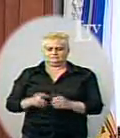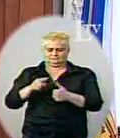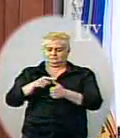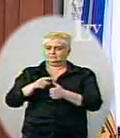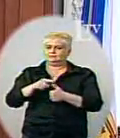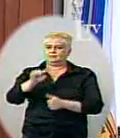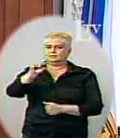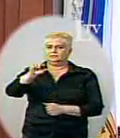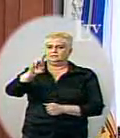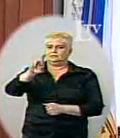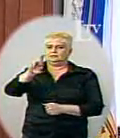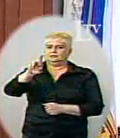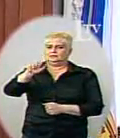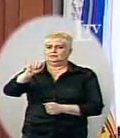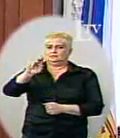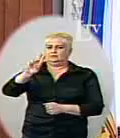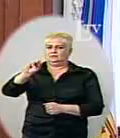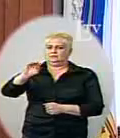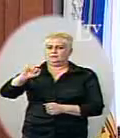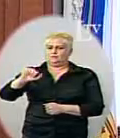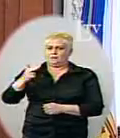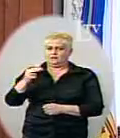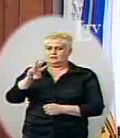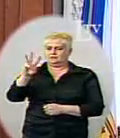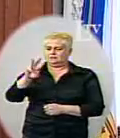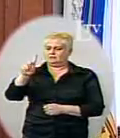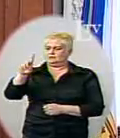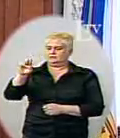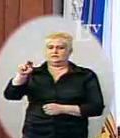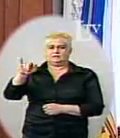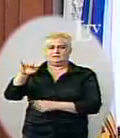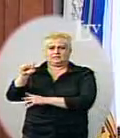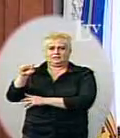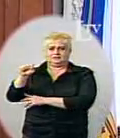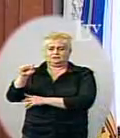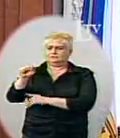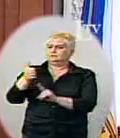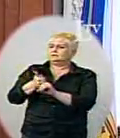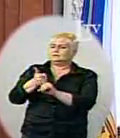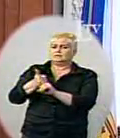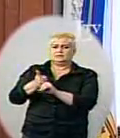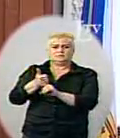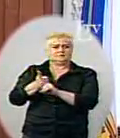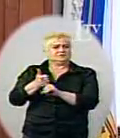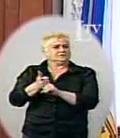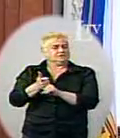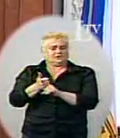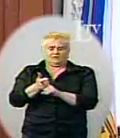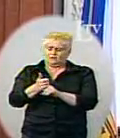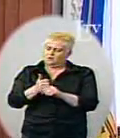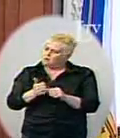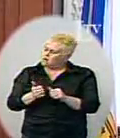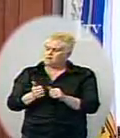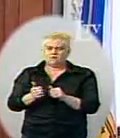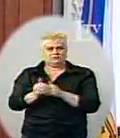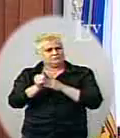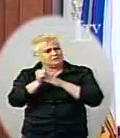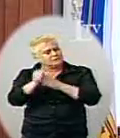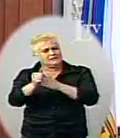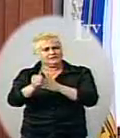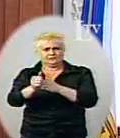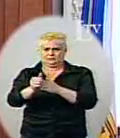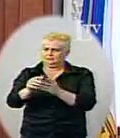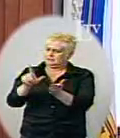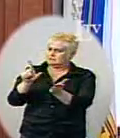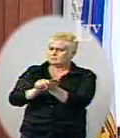Graham W. Dennis, perhaps the greatest champion of Nova Scotia of his generation and